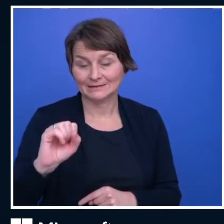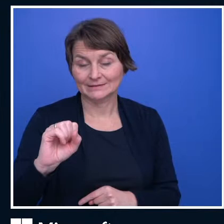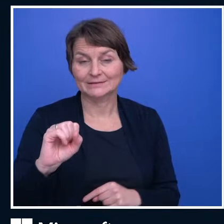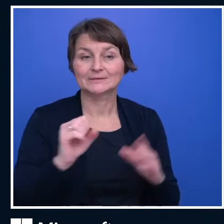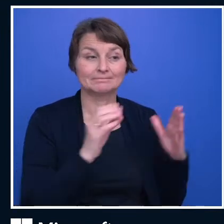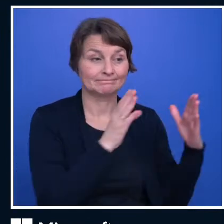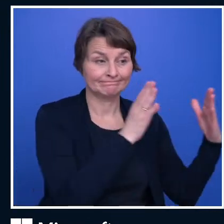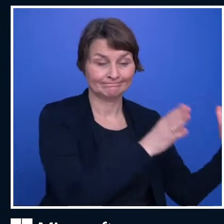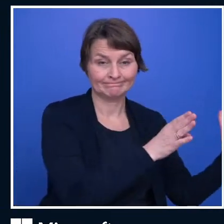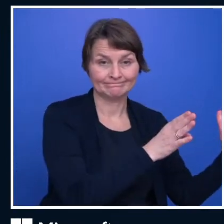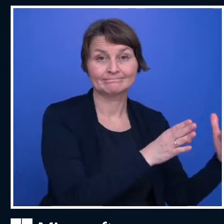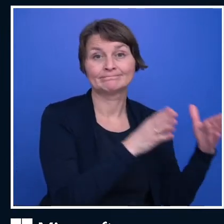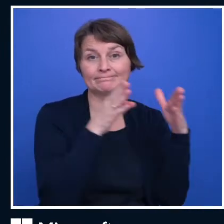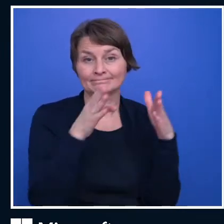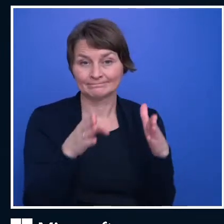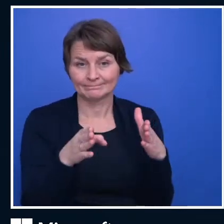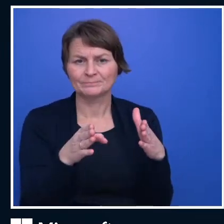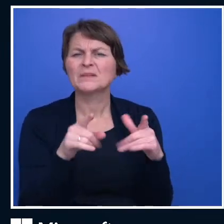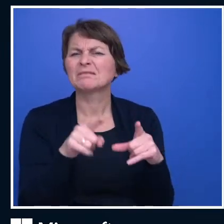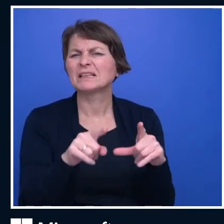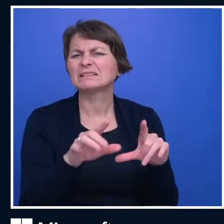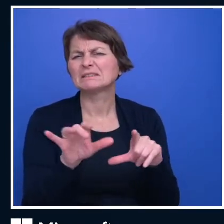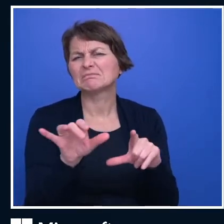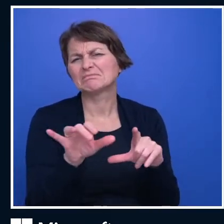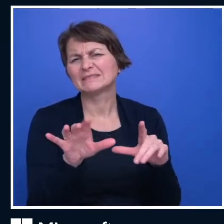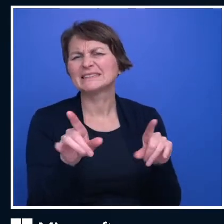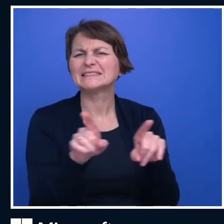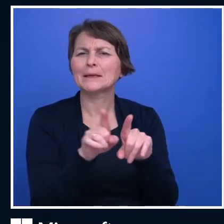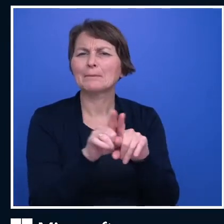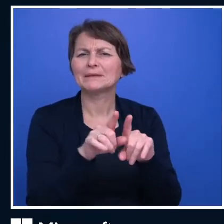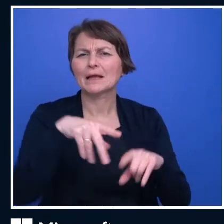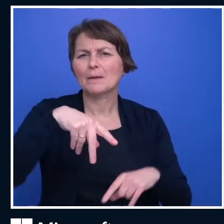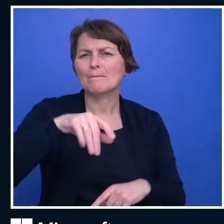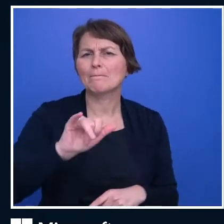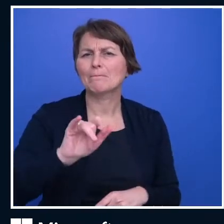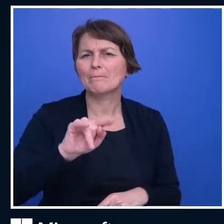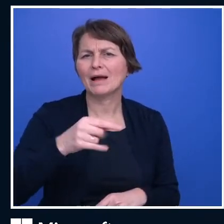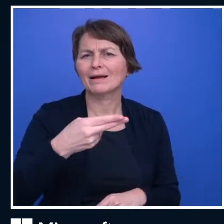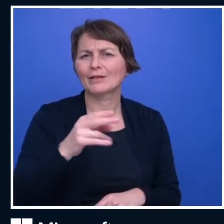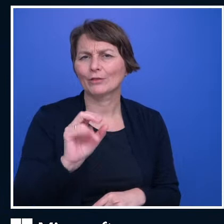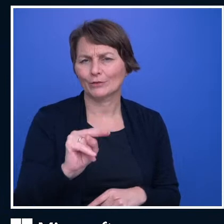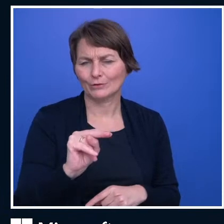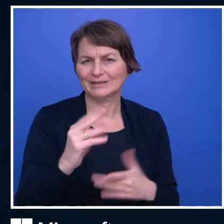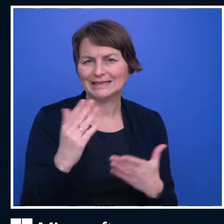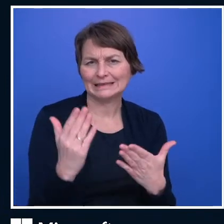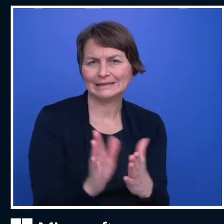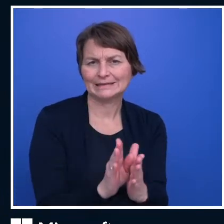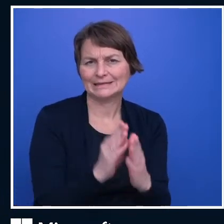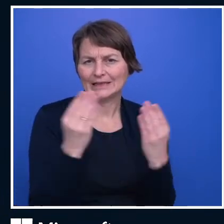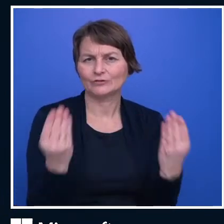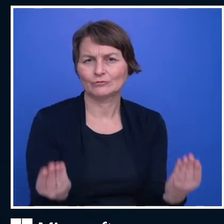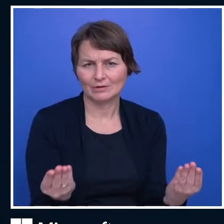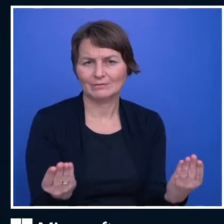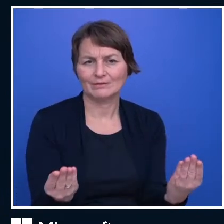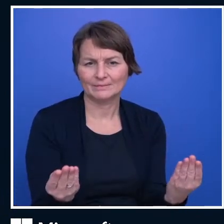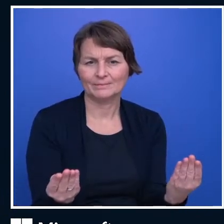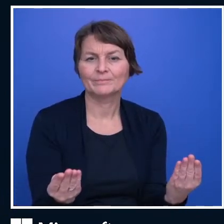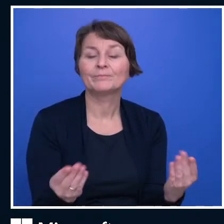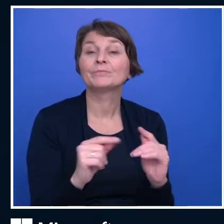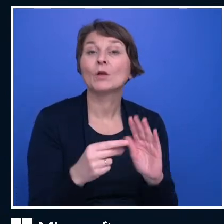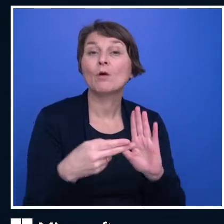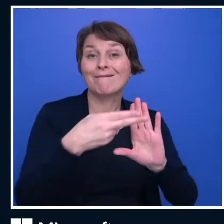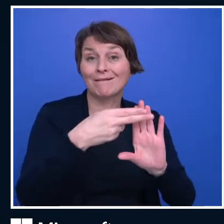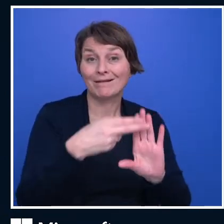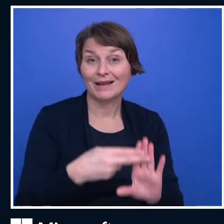seen as a Python dictionary. And this comprises of the MFCCs, the labels for our data,